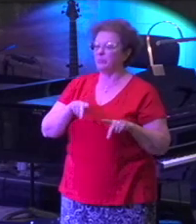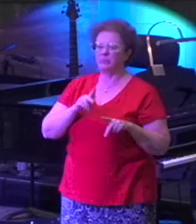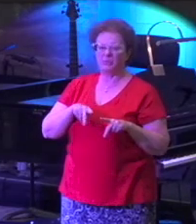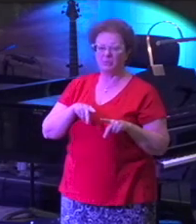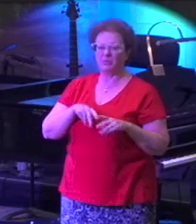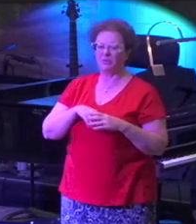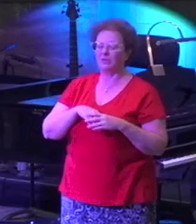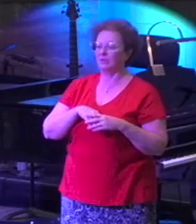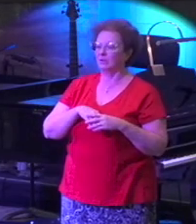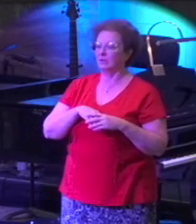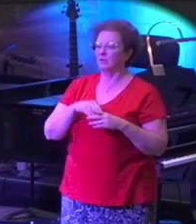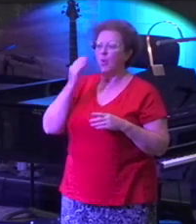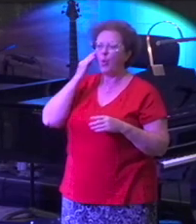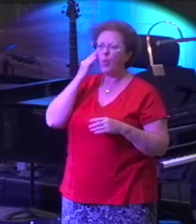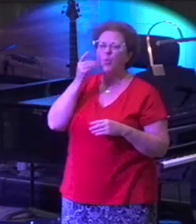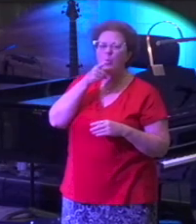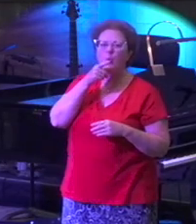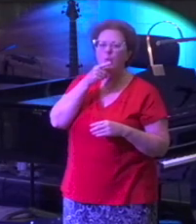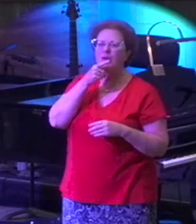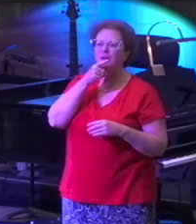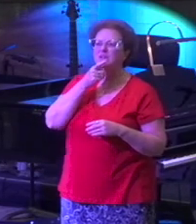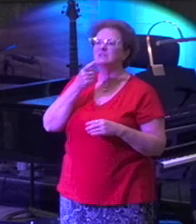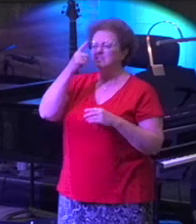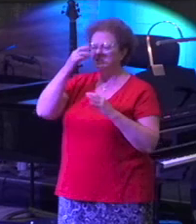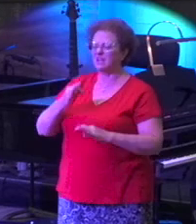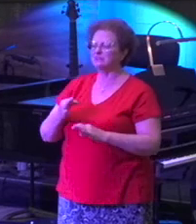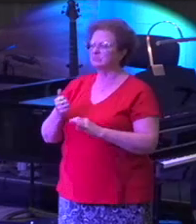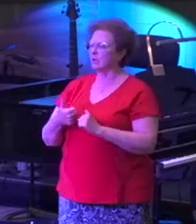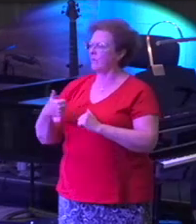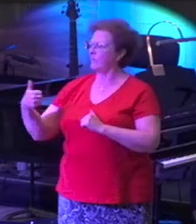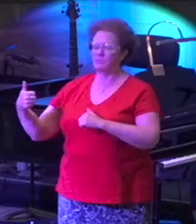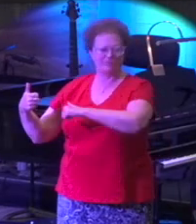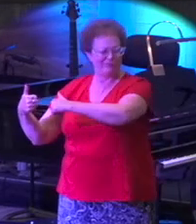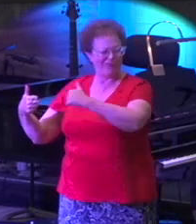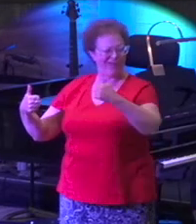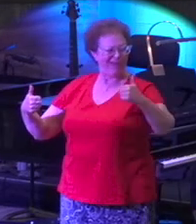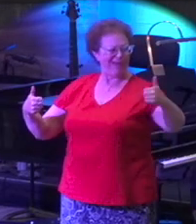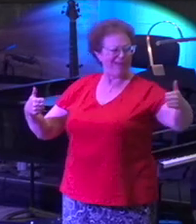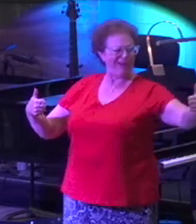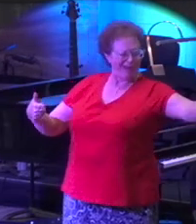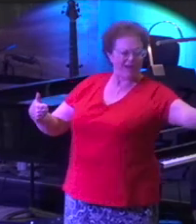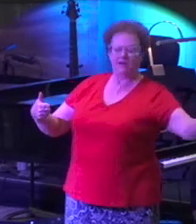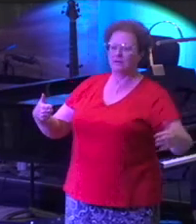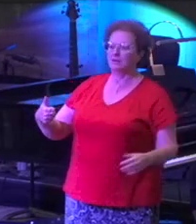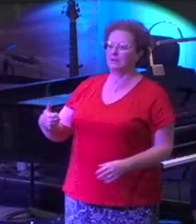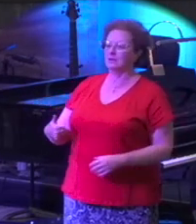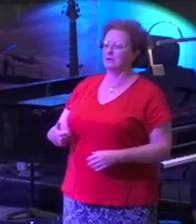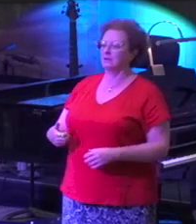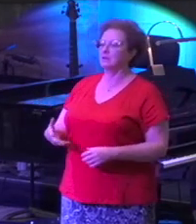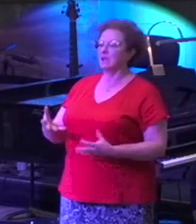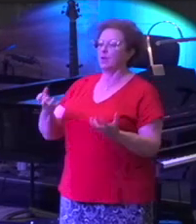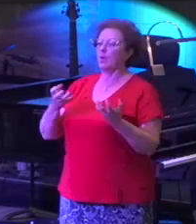him. And he got as far away from Nineveh as you possibly could. If Nineveh is landlocked, he was